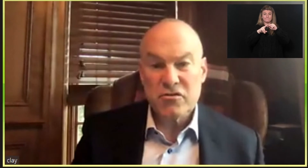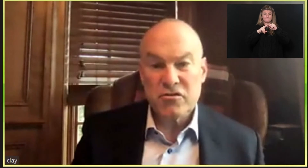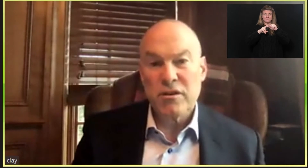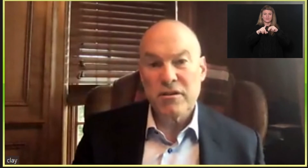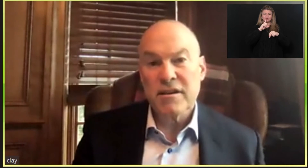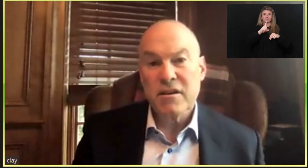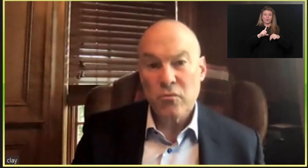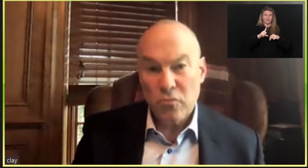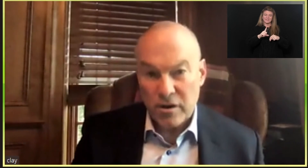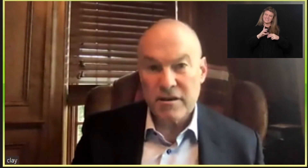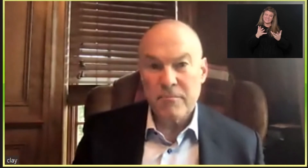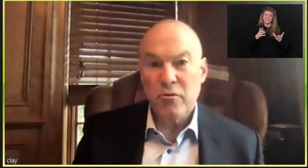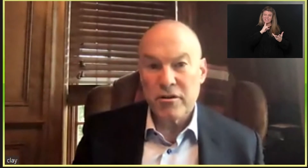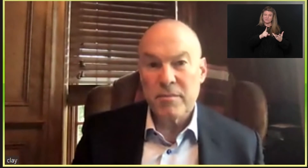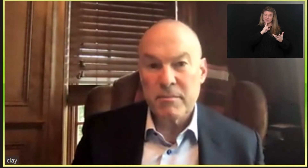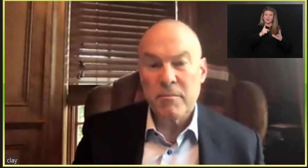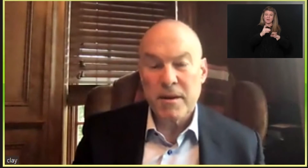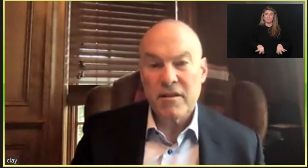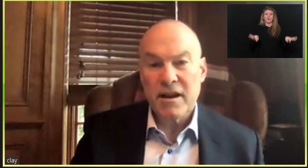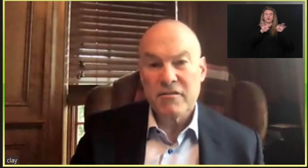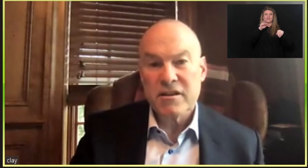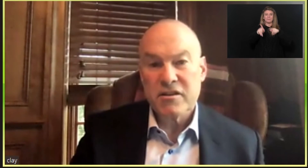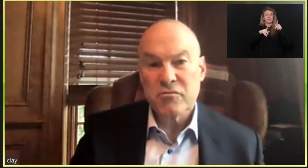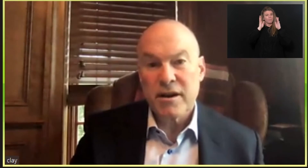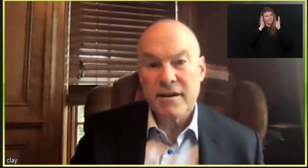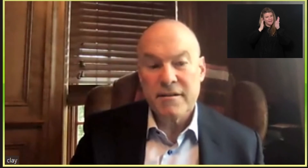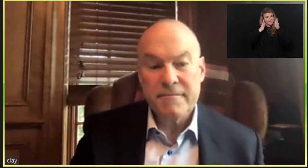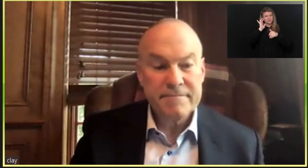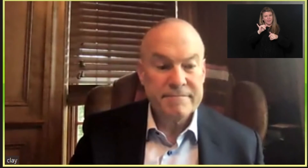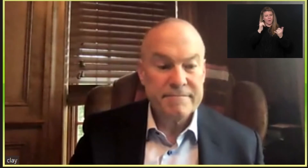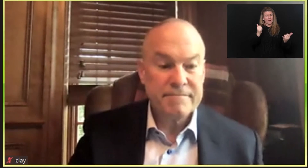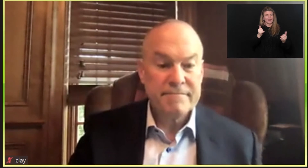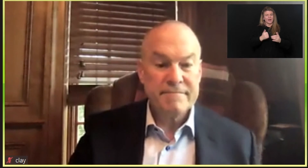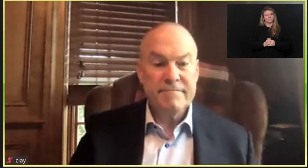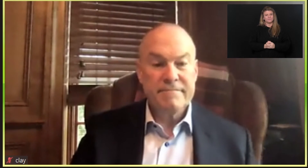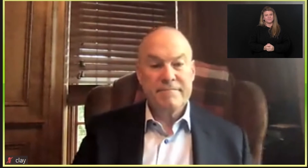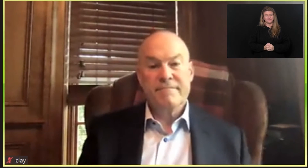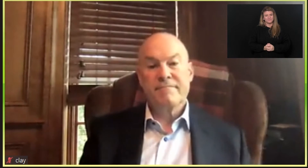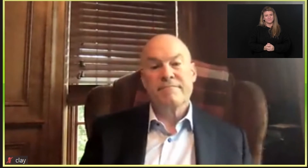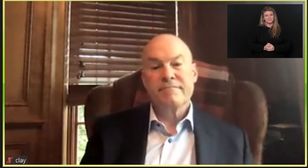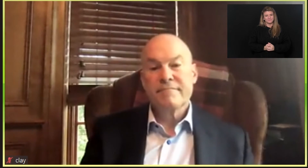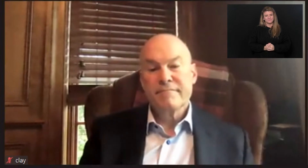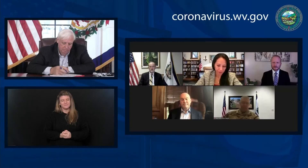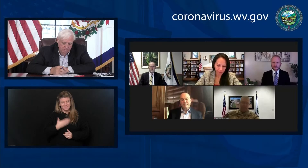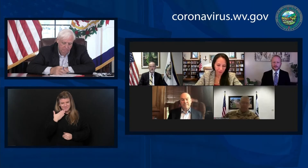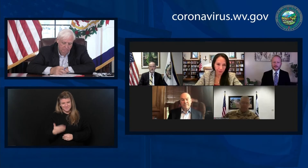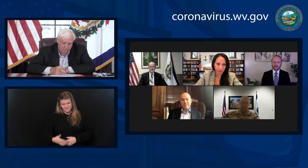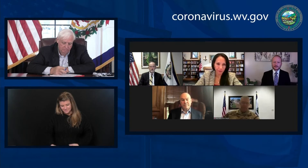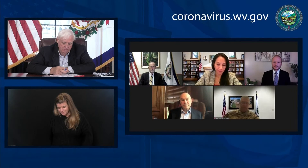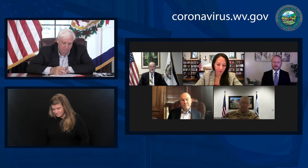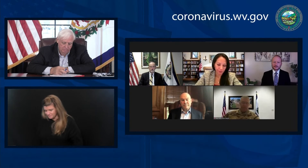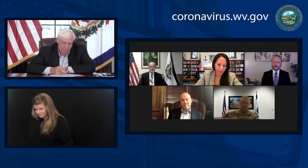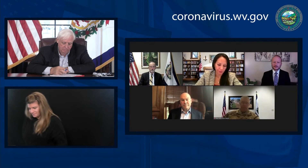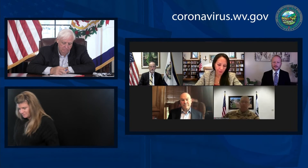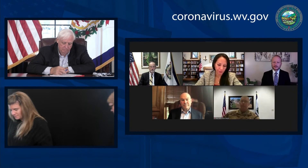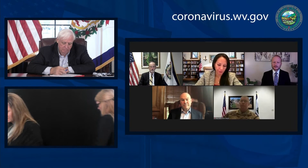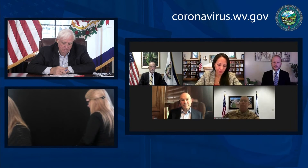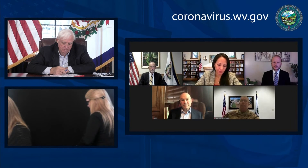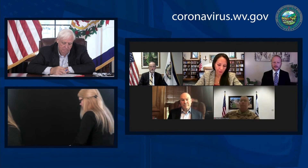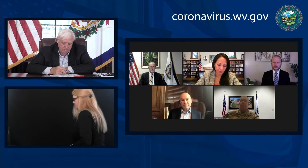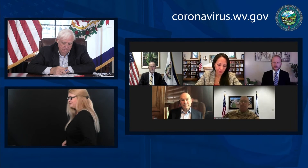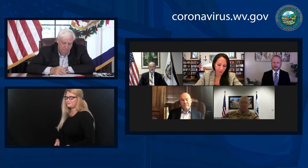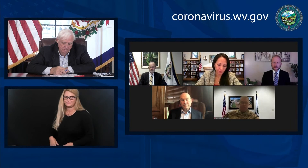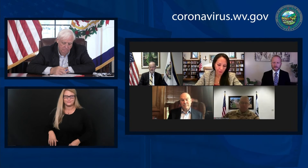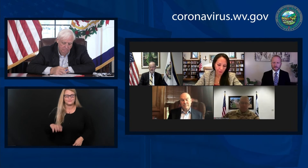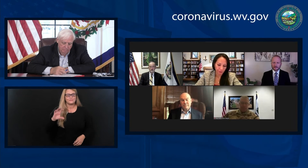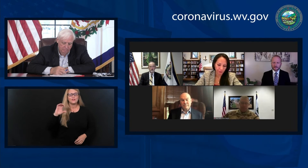Thanksgiving. So it's really, really important that people pay a lot of attention right now. All right, thank you, Kenny. Next to Charles Young with WV